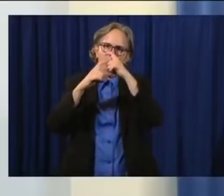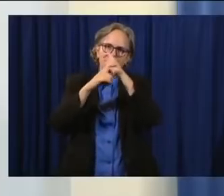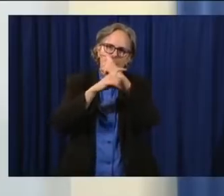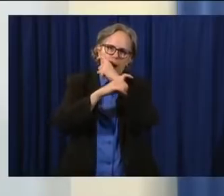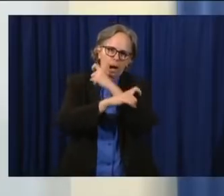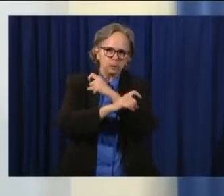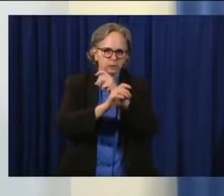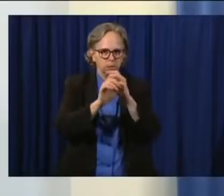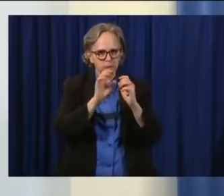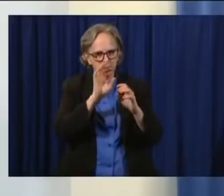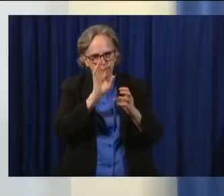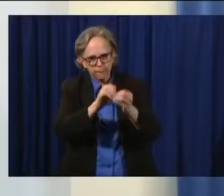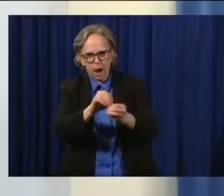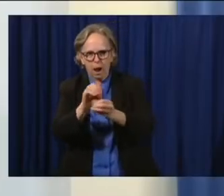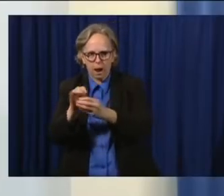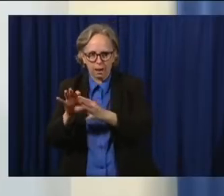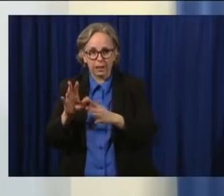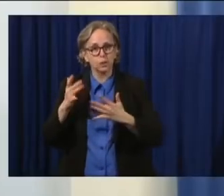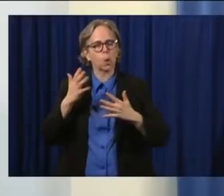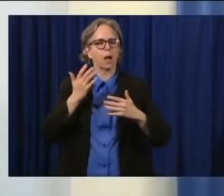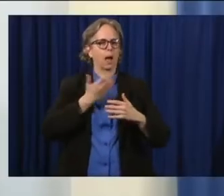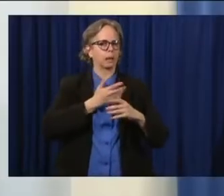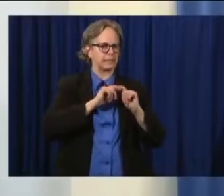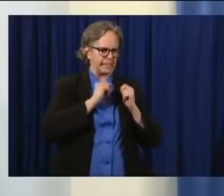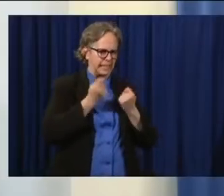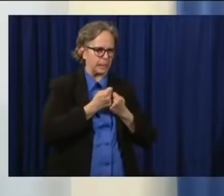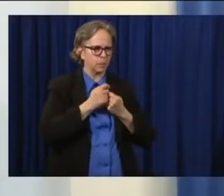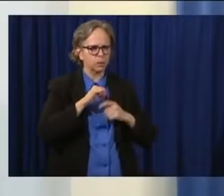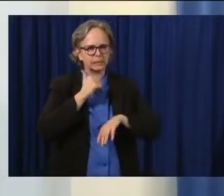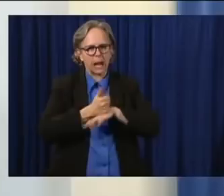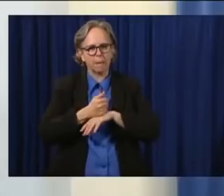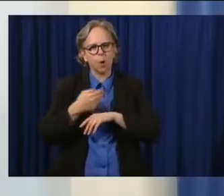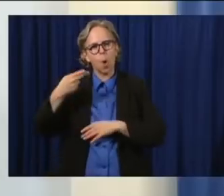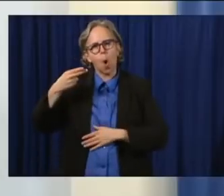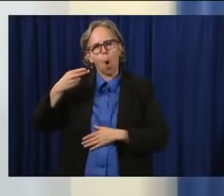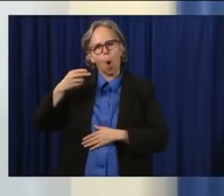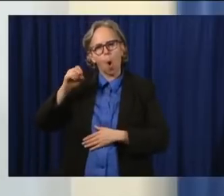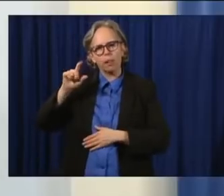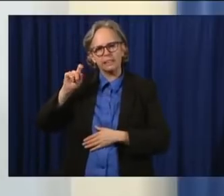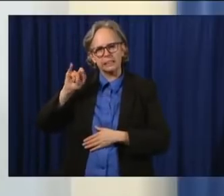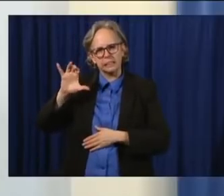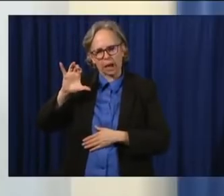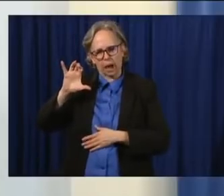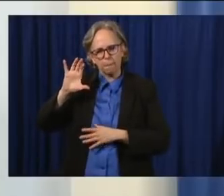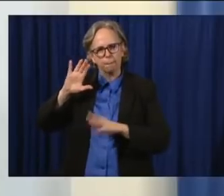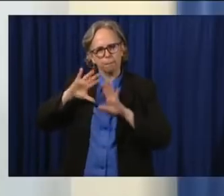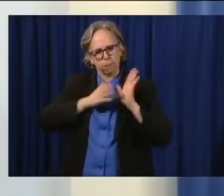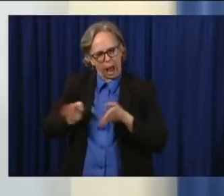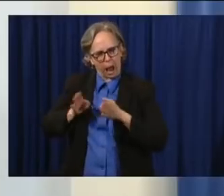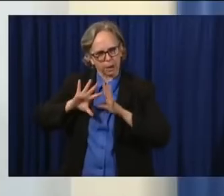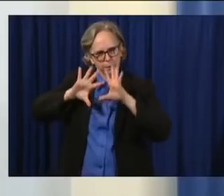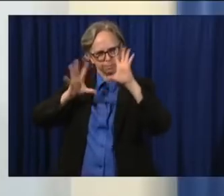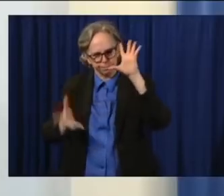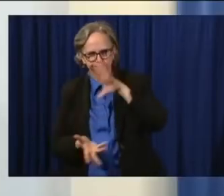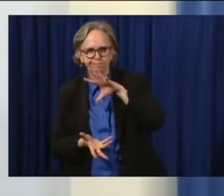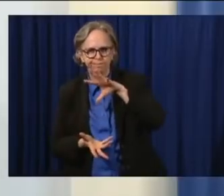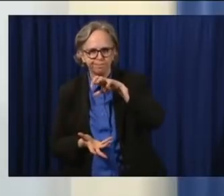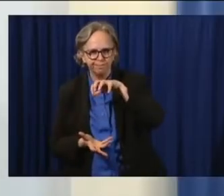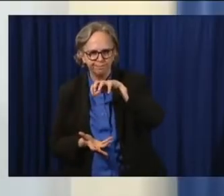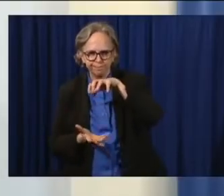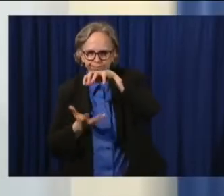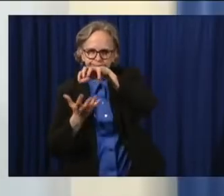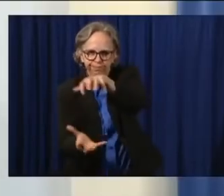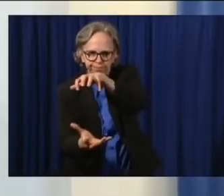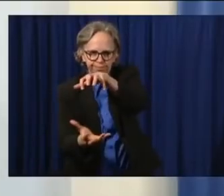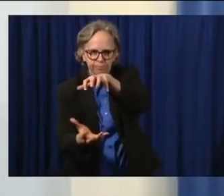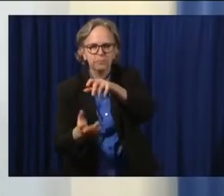the governor be reporting that to the Department of Health and Human Services. So I think we're close to seeing that comprehensive